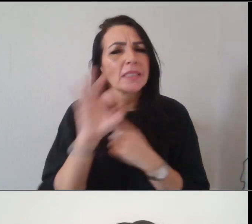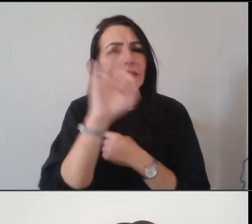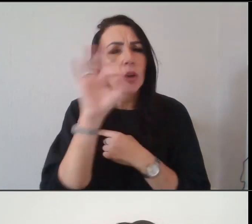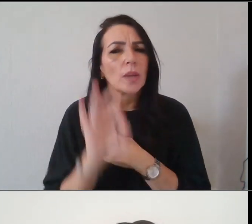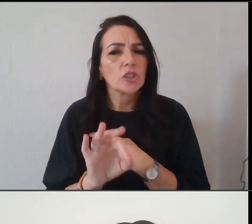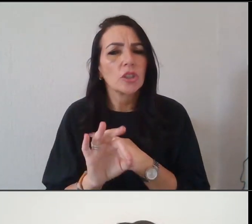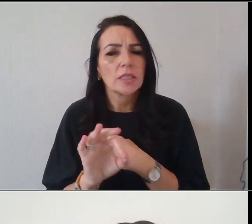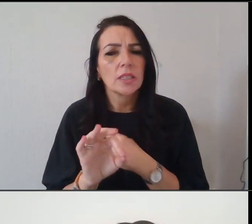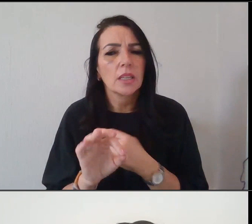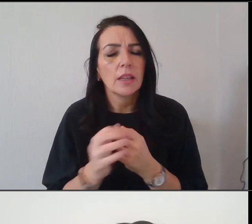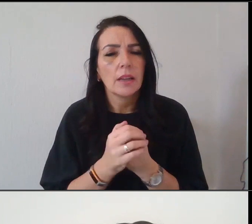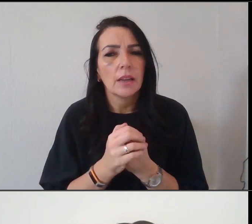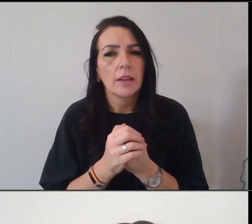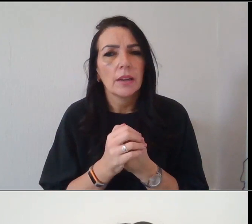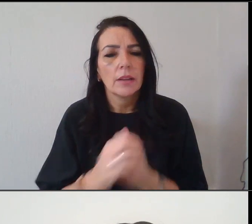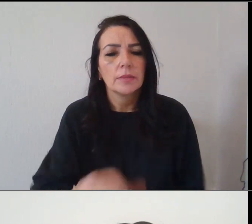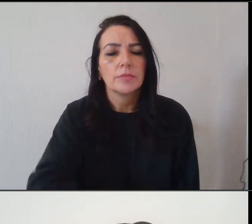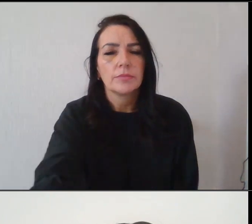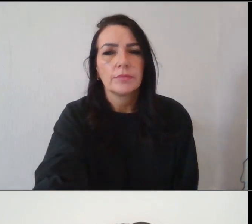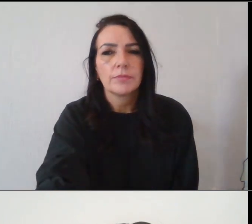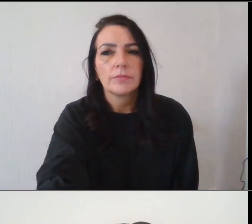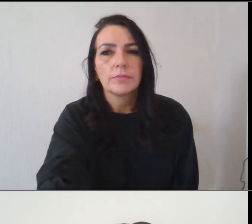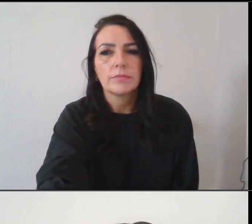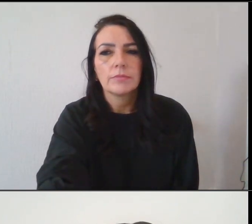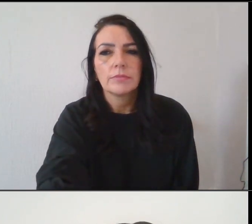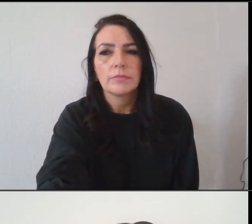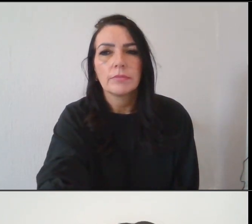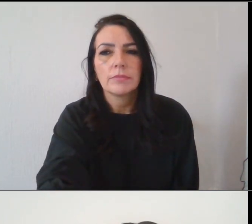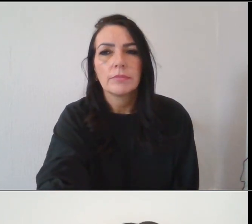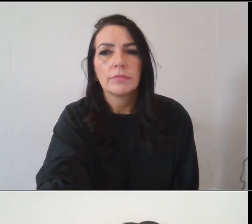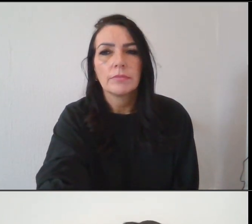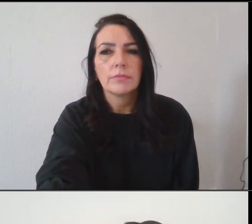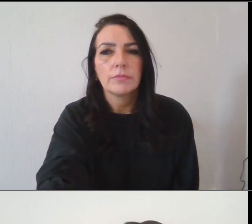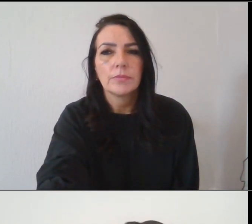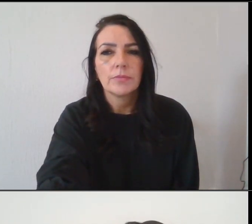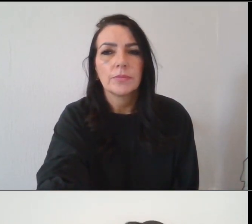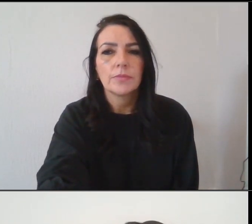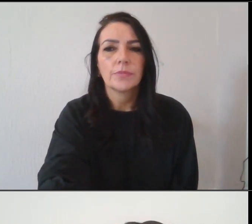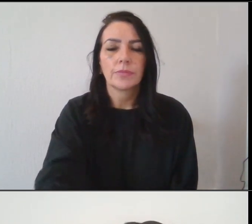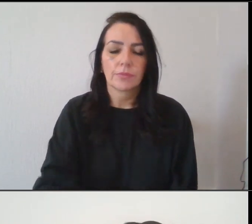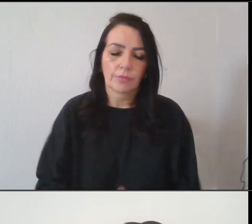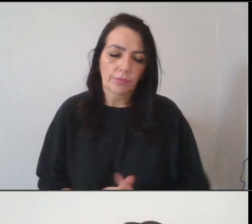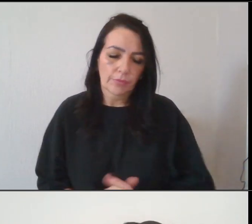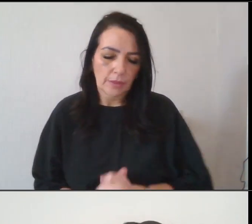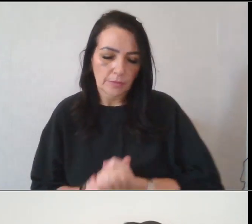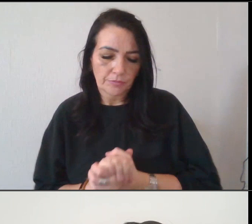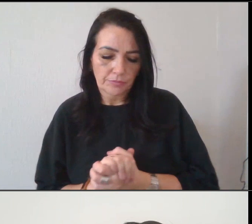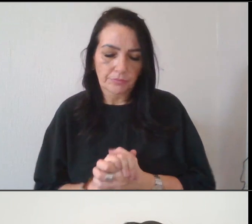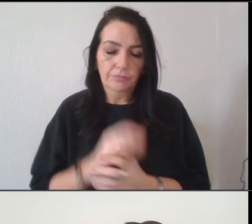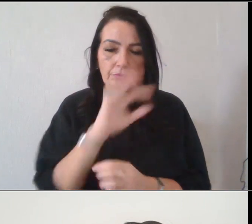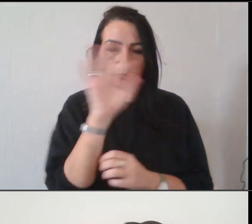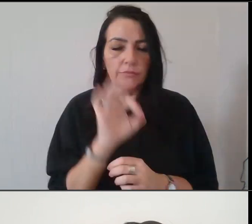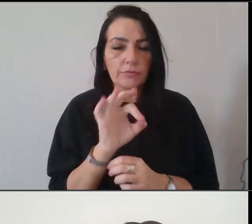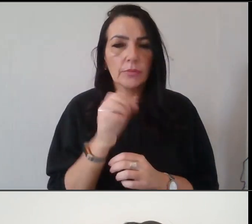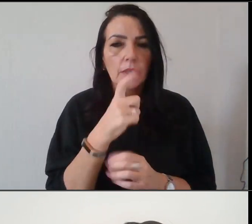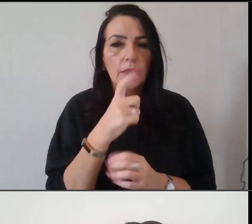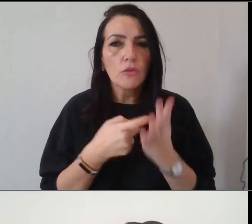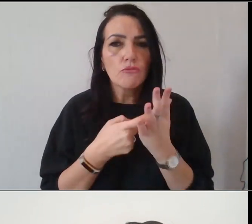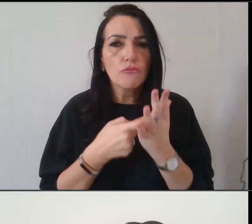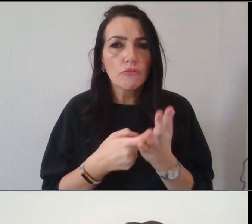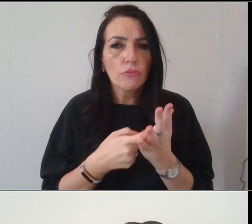we can make it a bit more general. So someone's asking about giving recommendations to